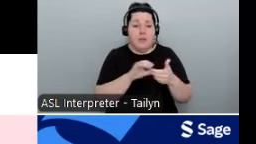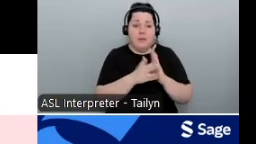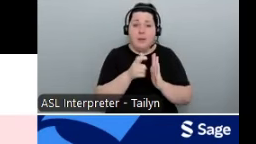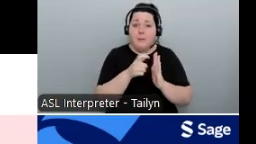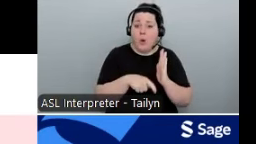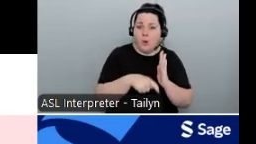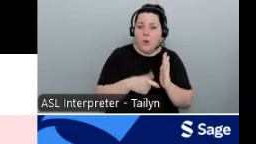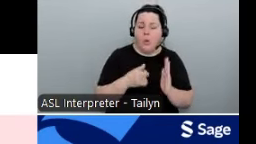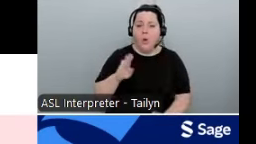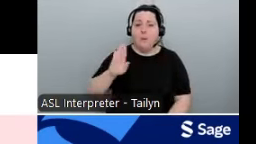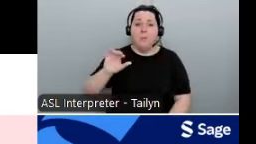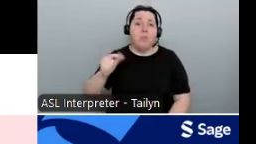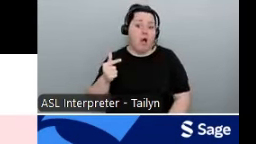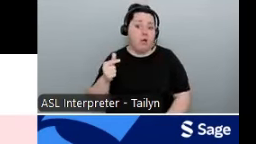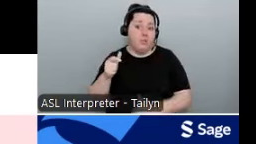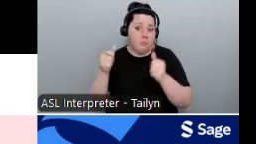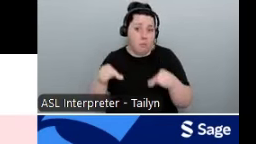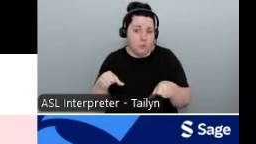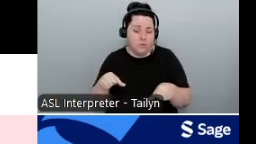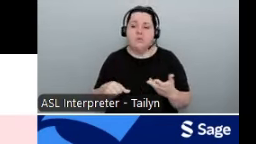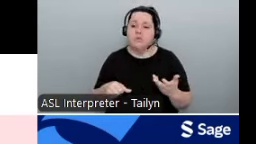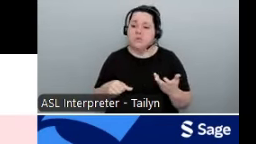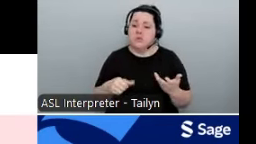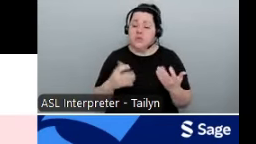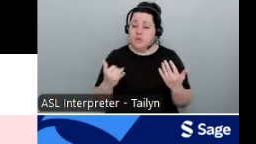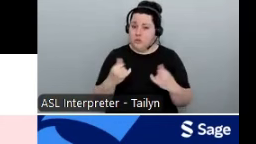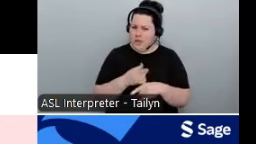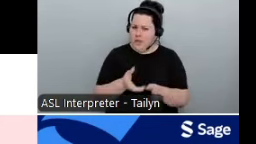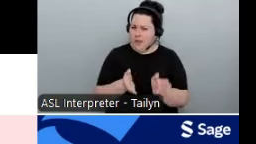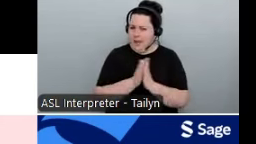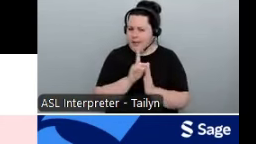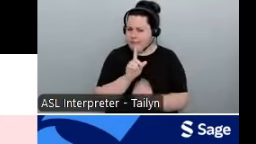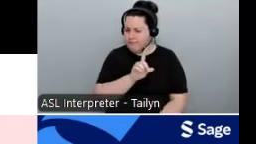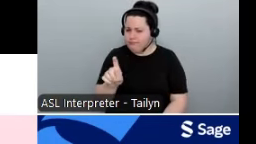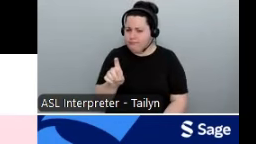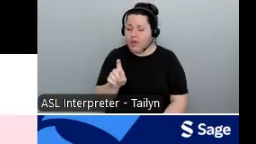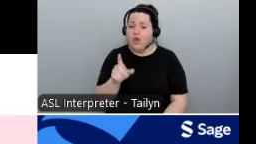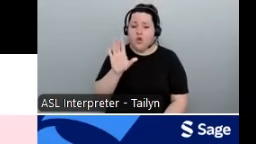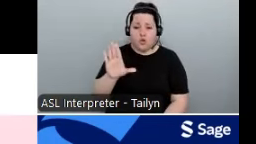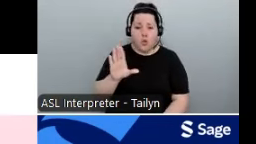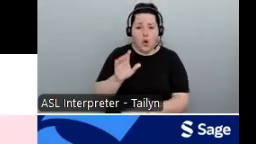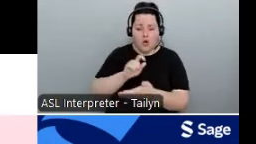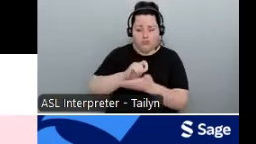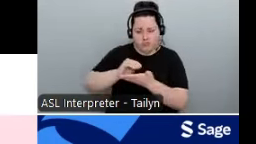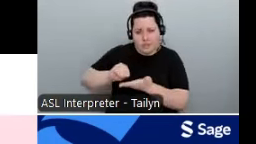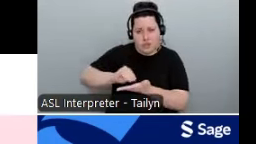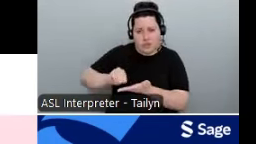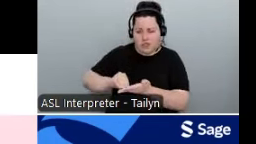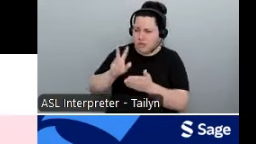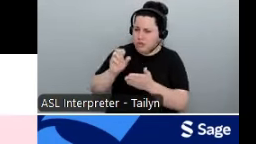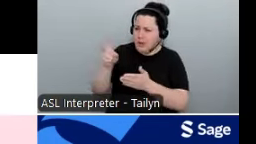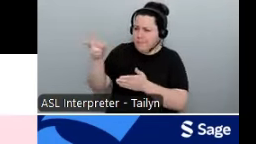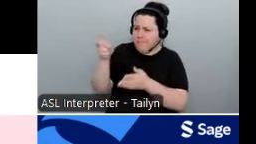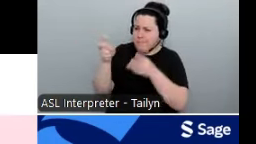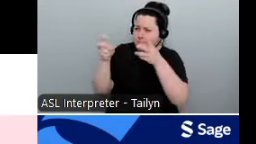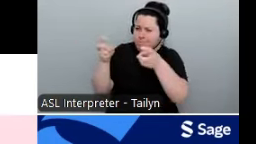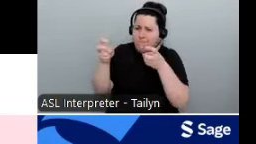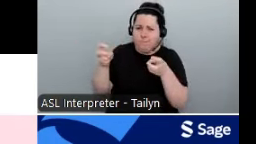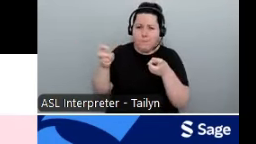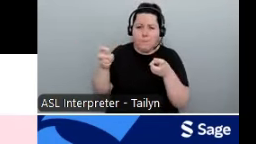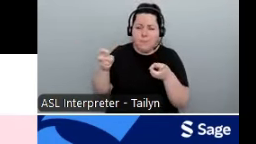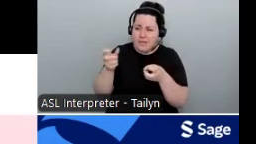be a blog post. We ask you today, what could you pull out from your writing that could be just polished off a